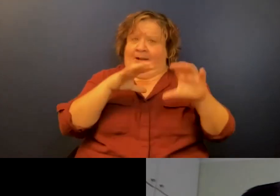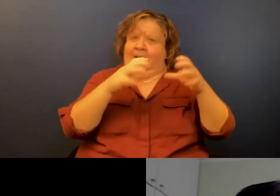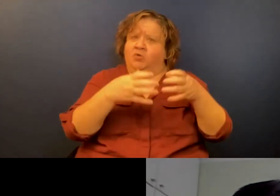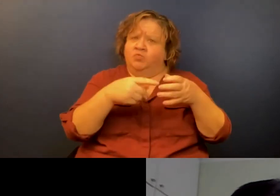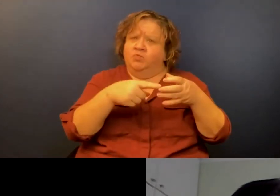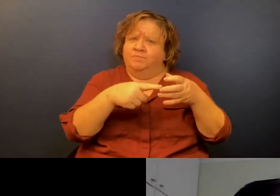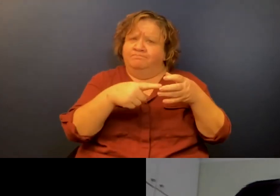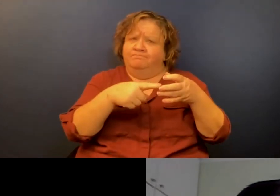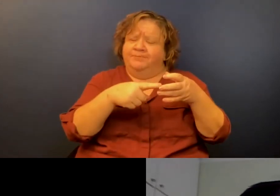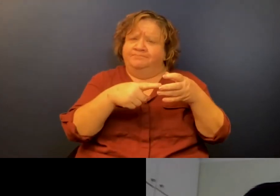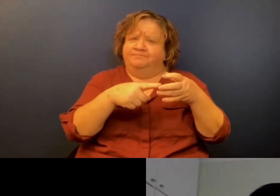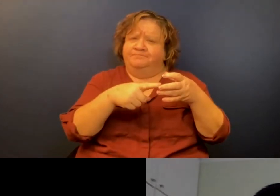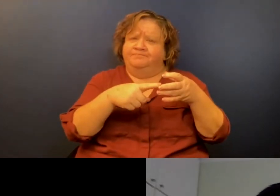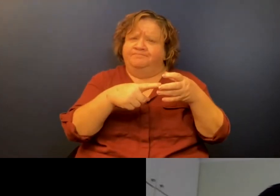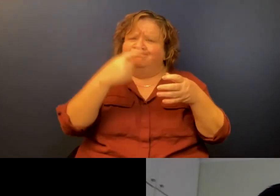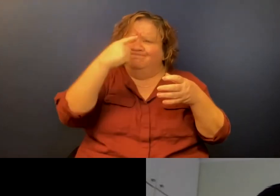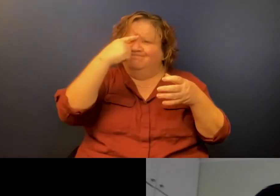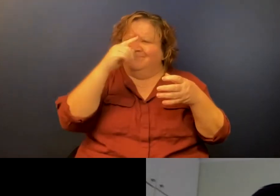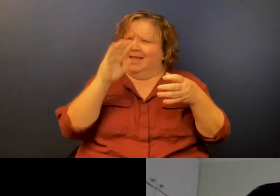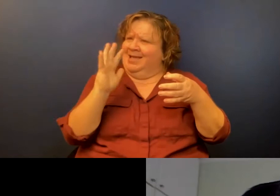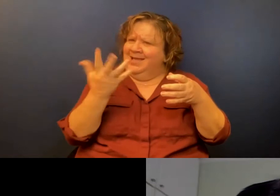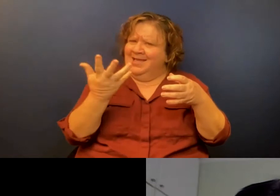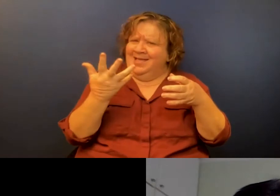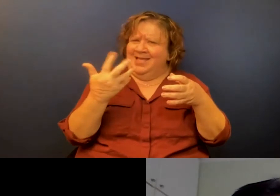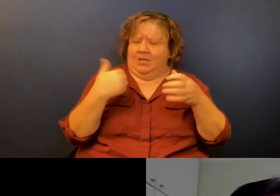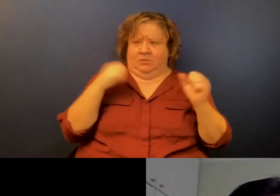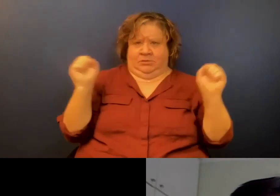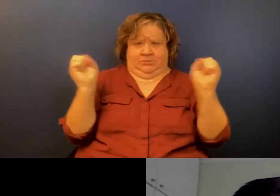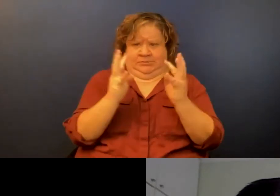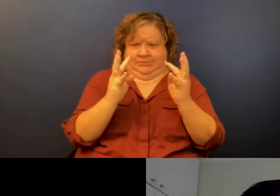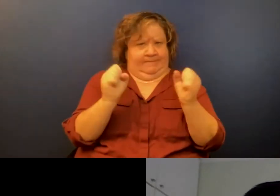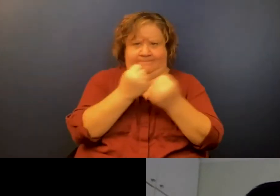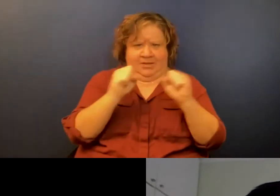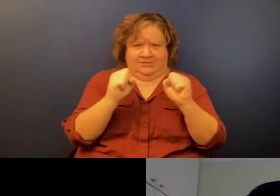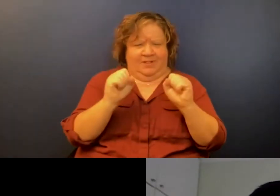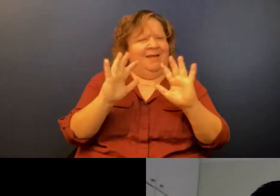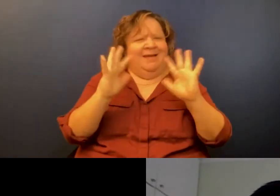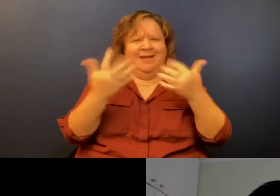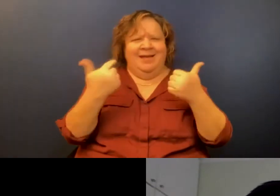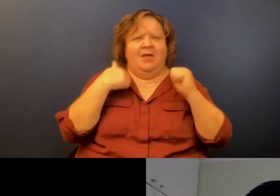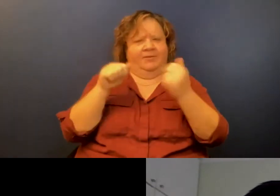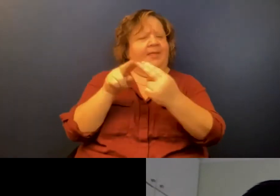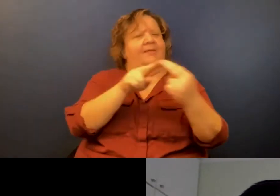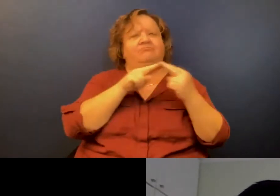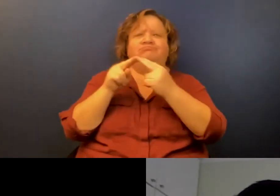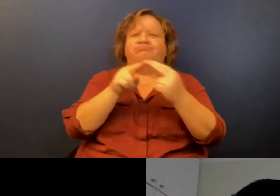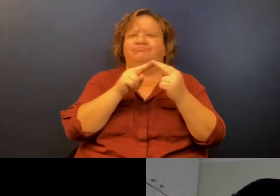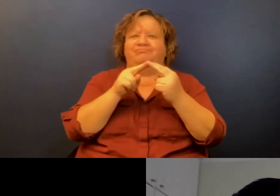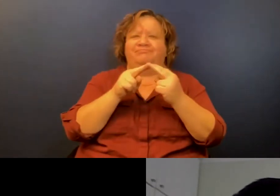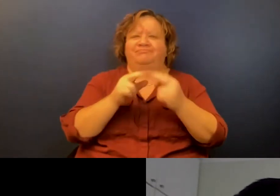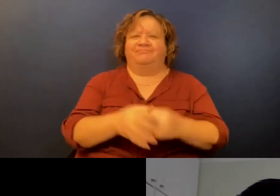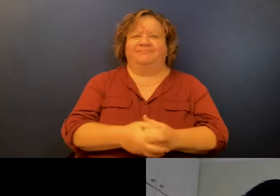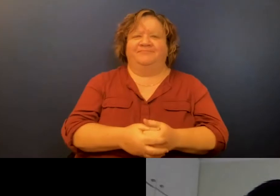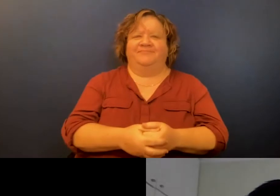these meetings, and we decided that it would be good to meet through play. So